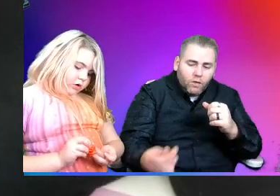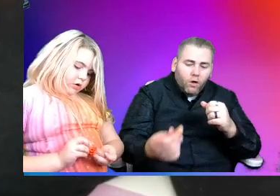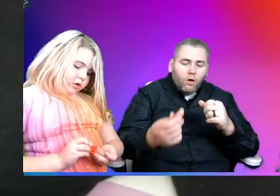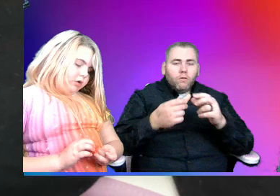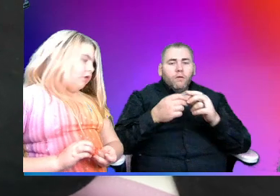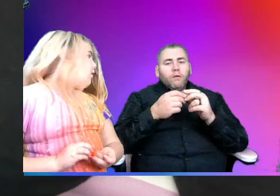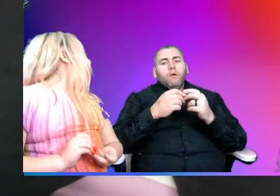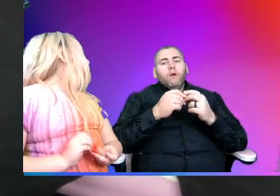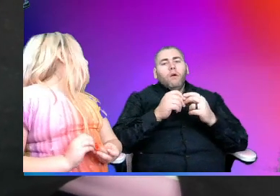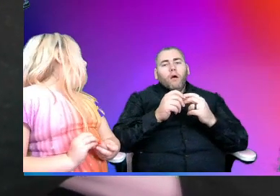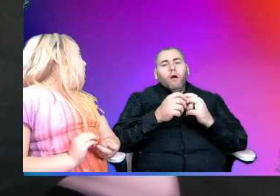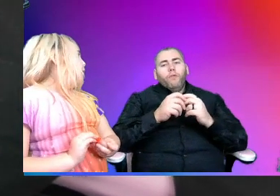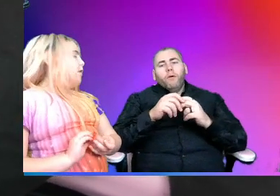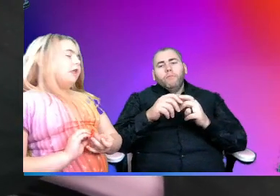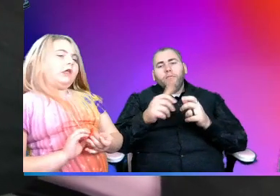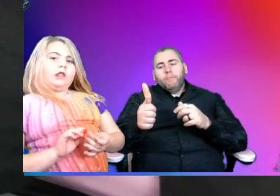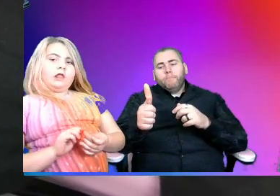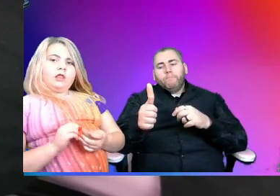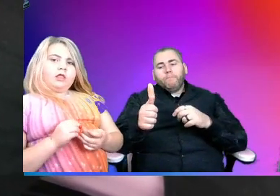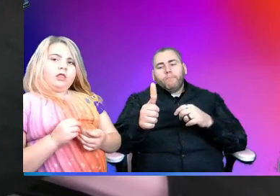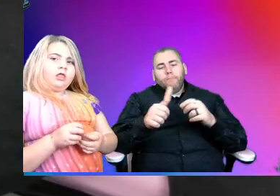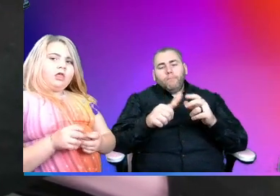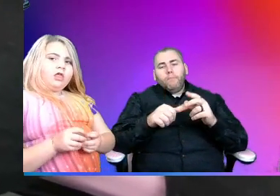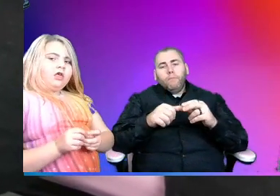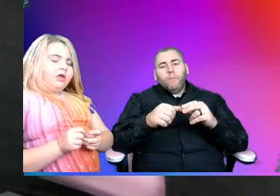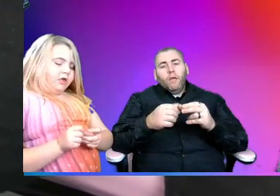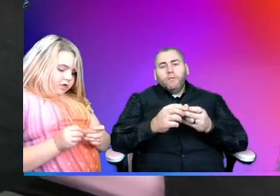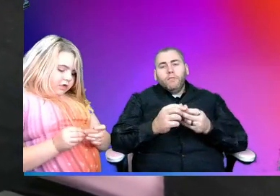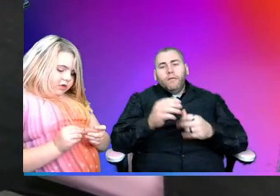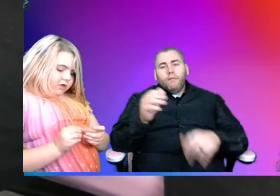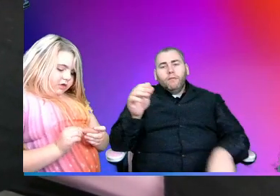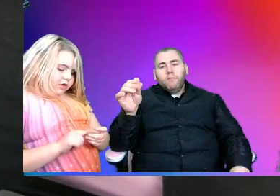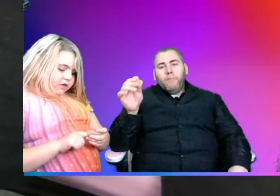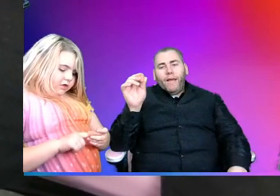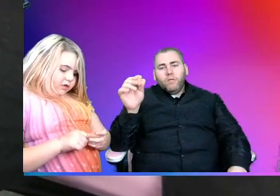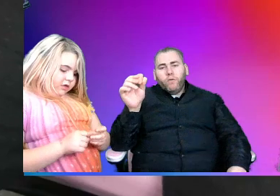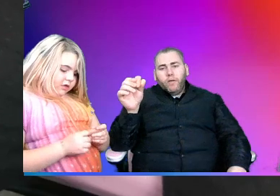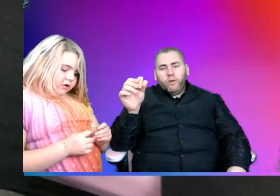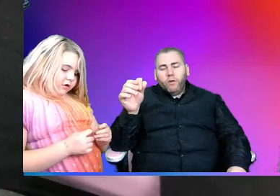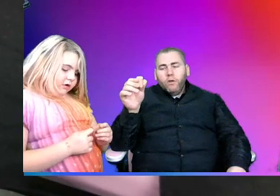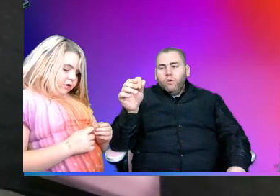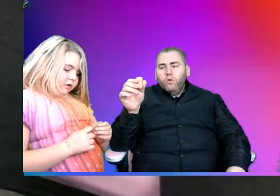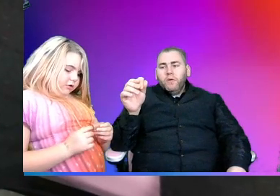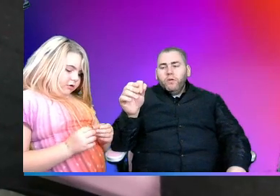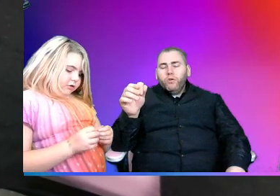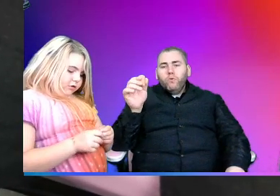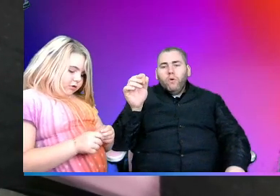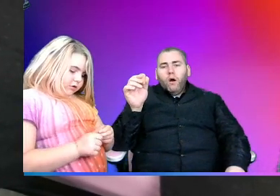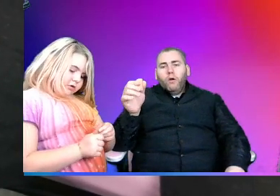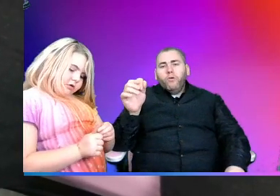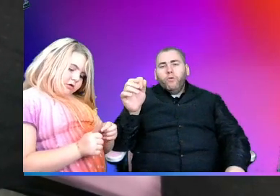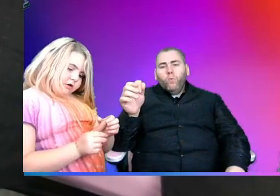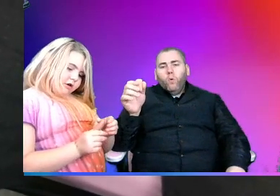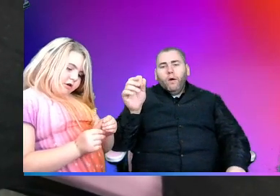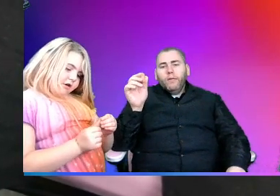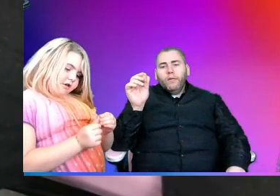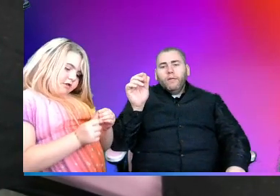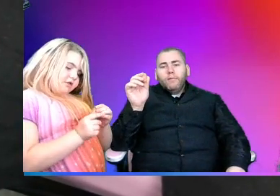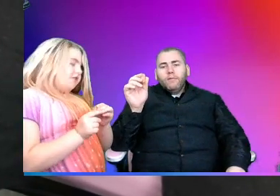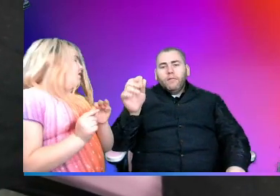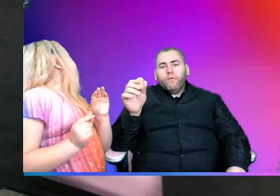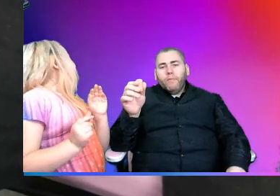This is called a thumb tip. And this is it. This is magic right here. You can do